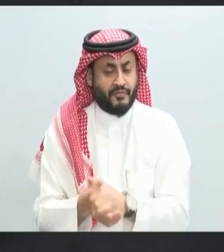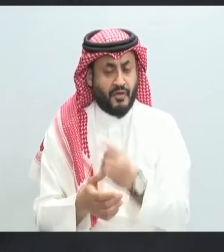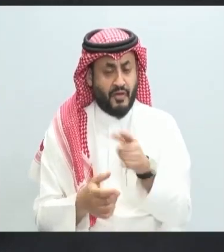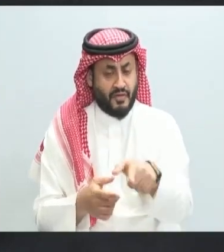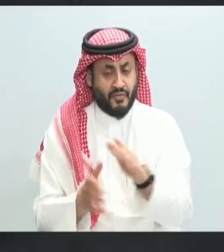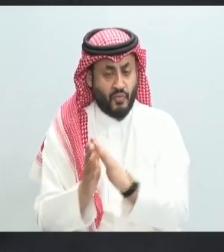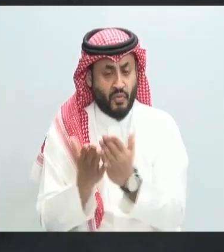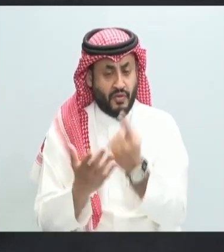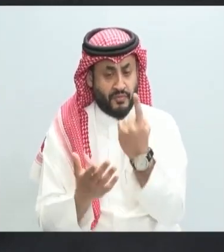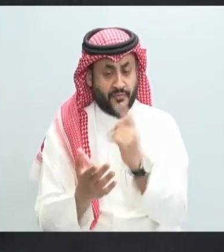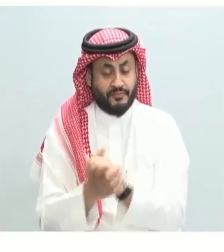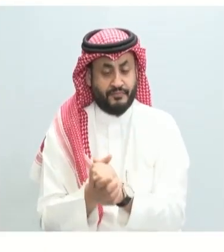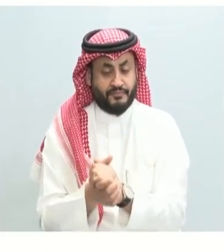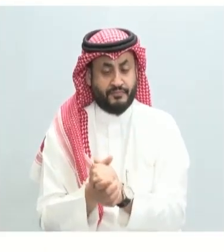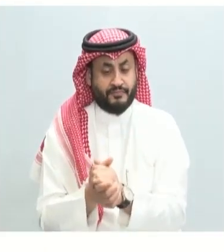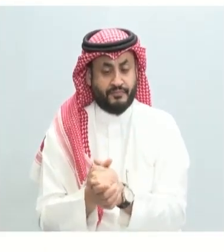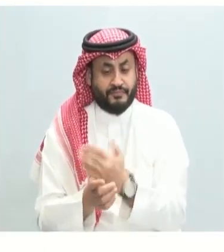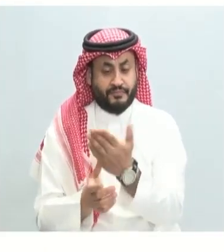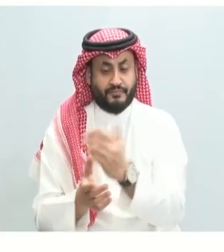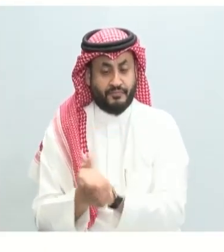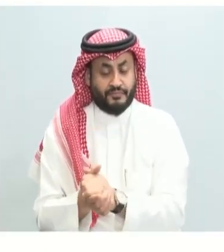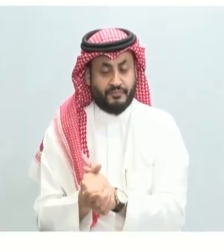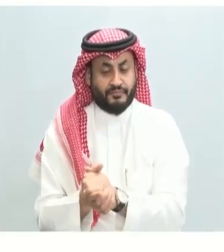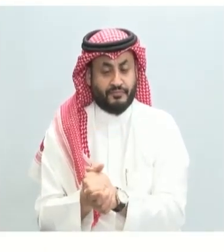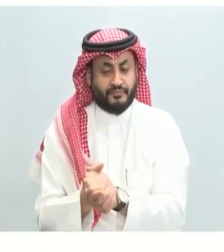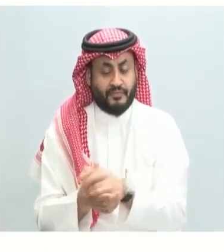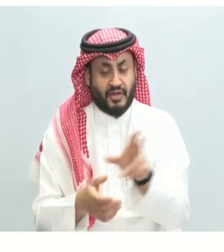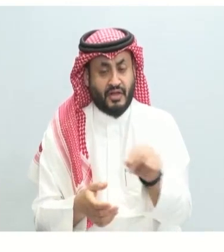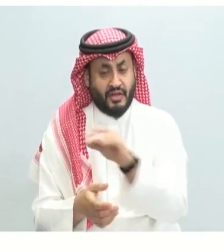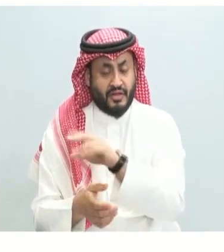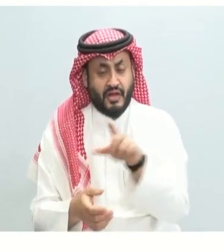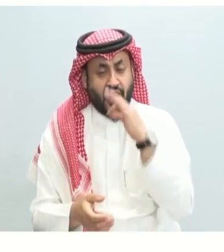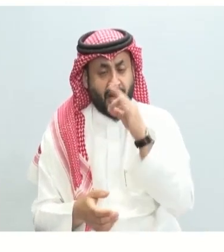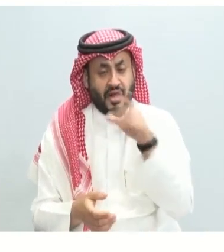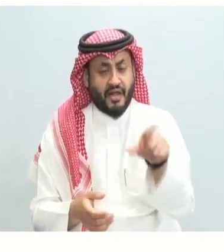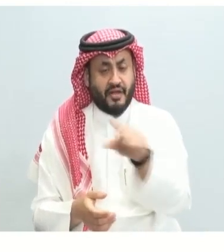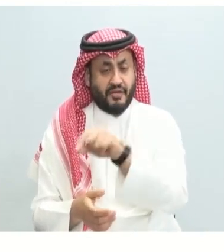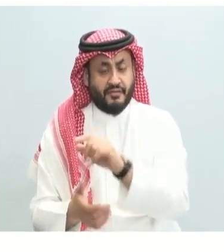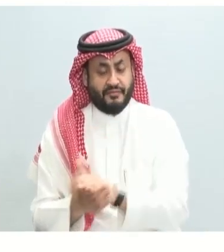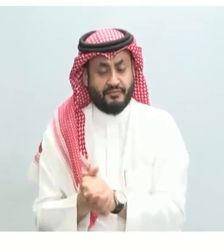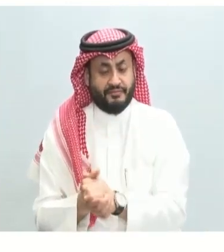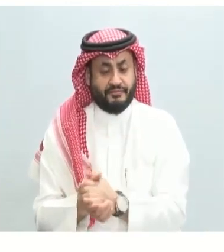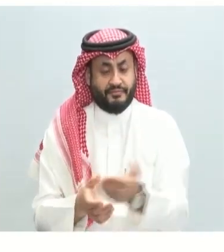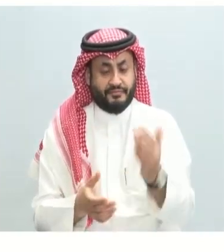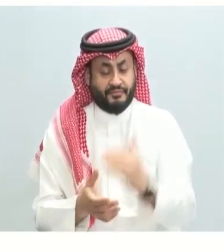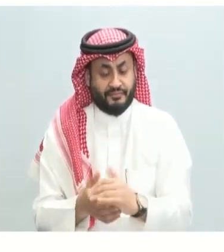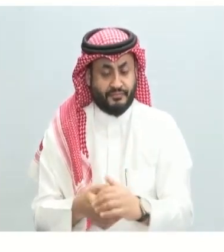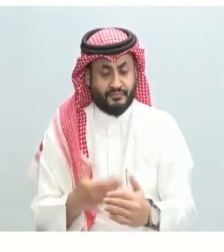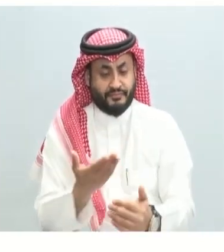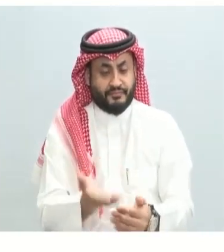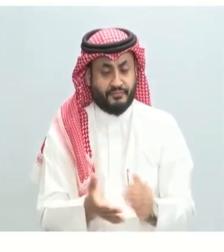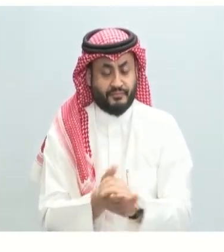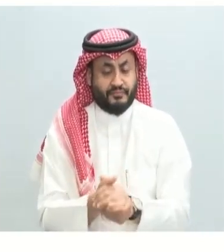a wallet. And now you would say, what's this? It's a wallet. And when I use the other